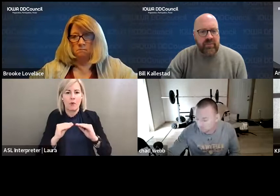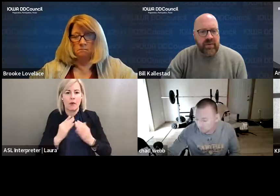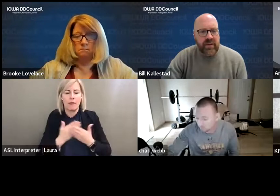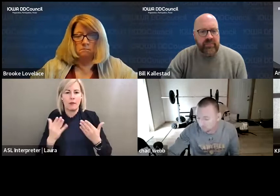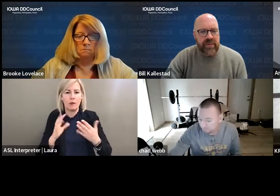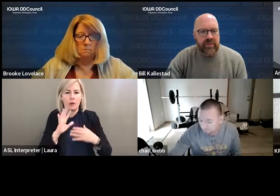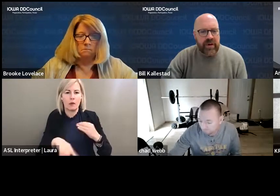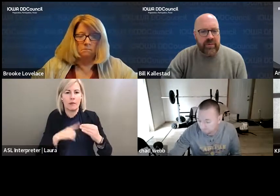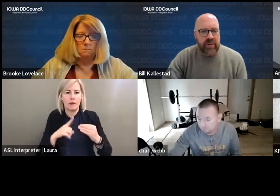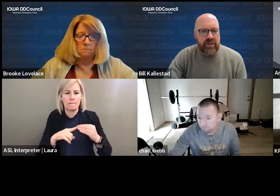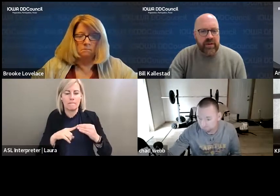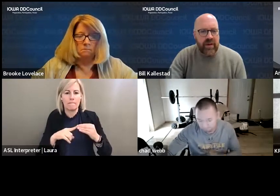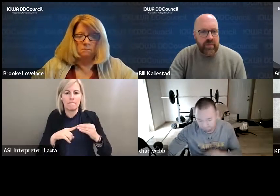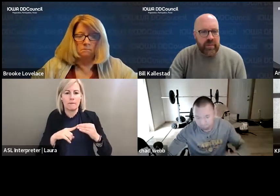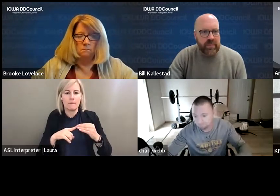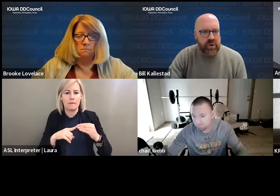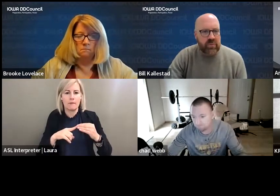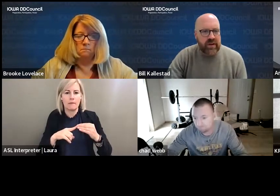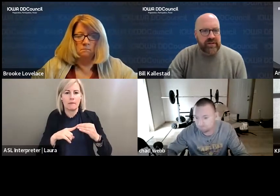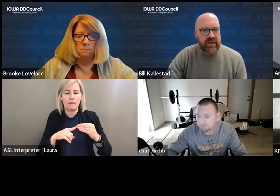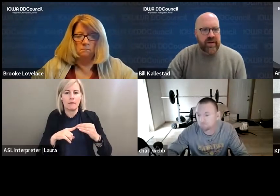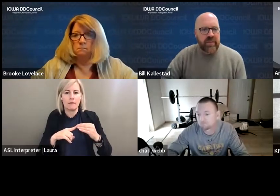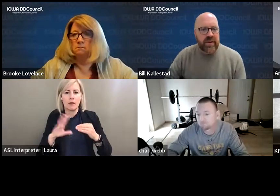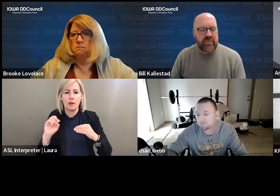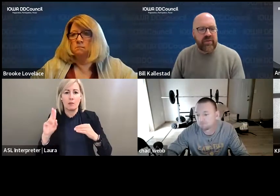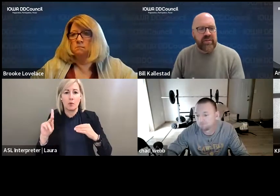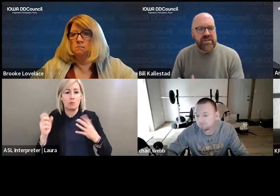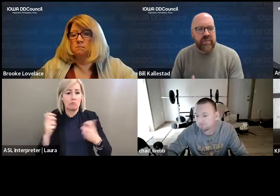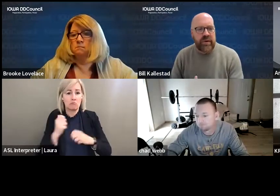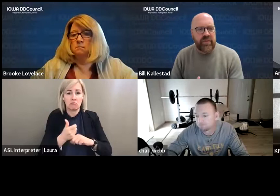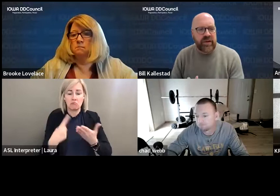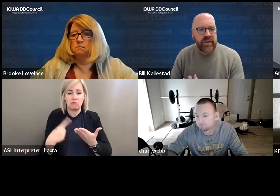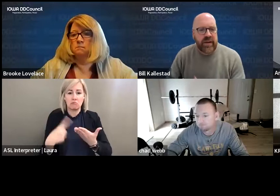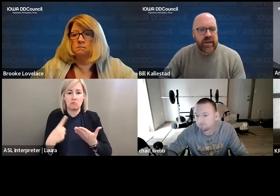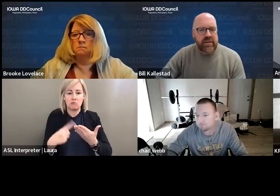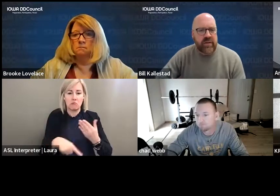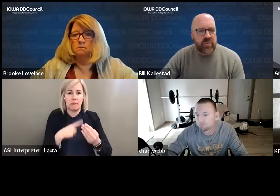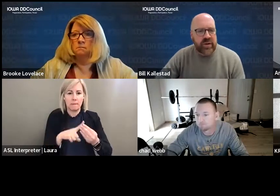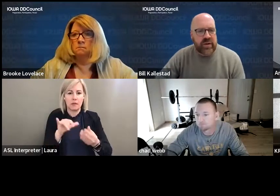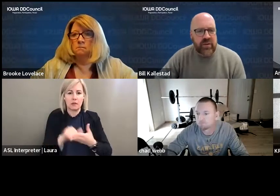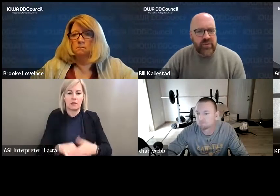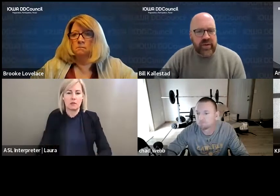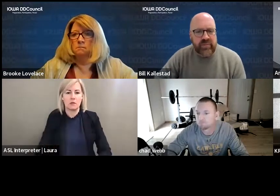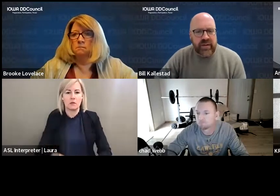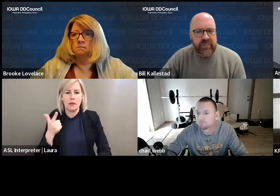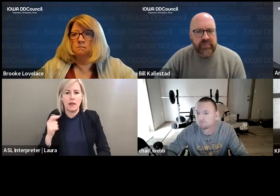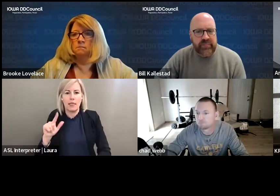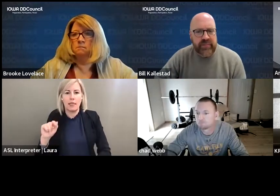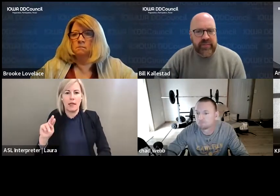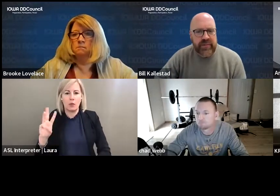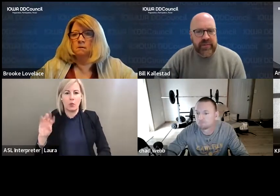to have cover. Amy, I'll let you set it up, or maybe Brooke, you want to set it up and have a conversation about the Glenwood closing